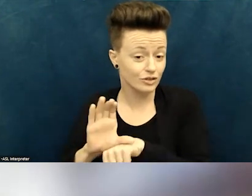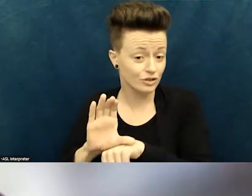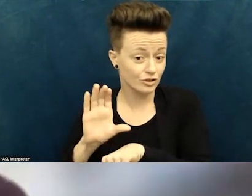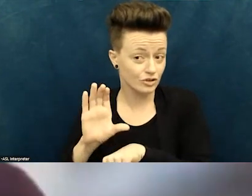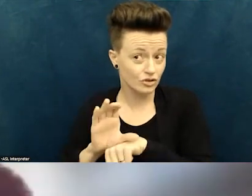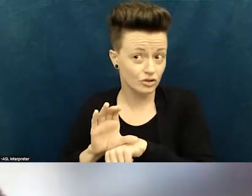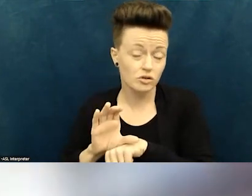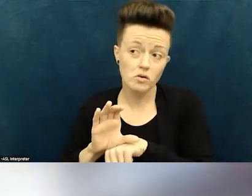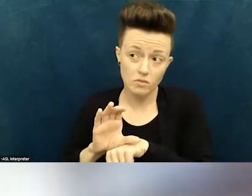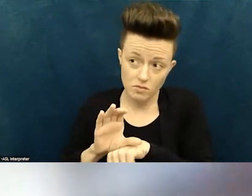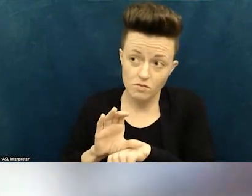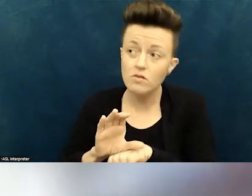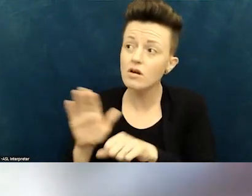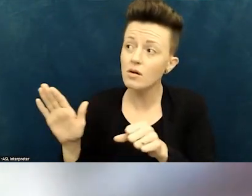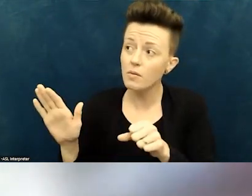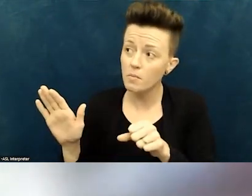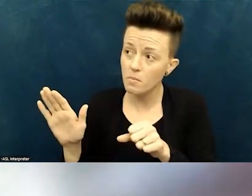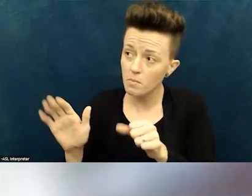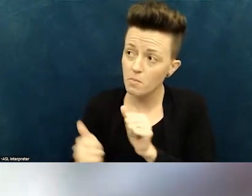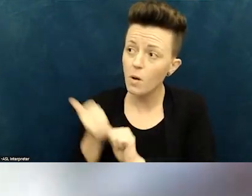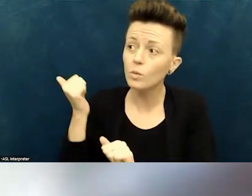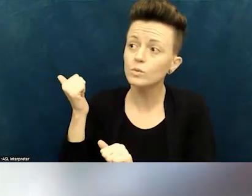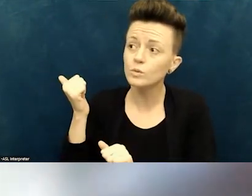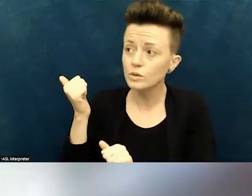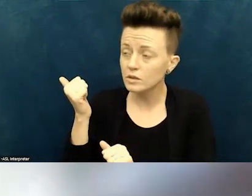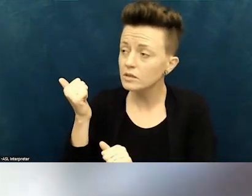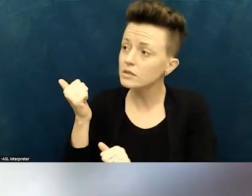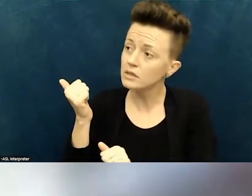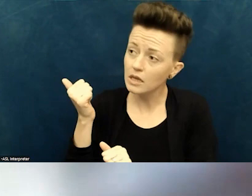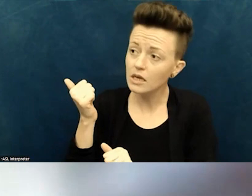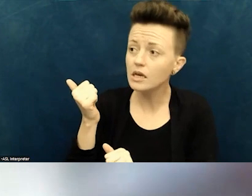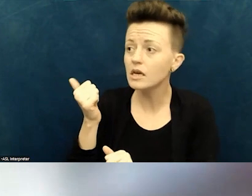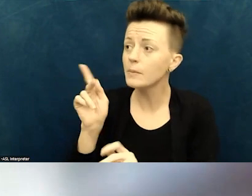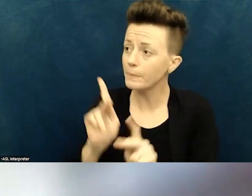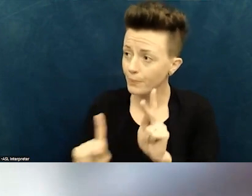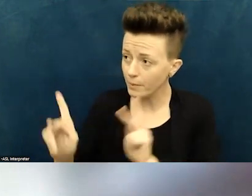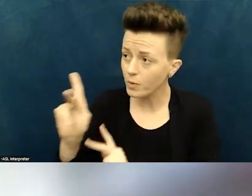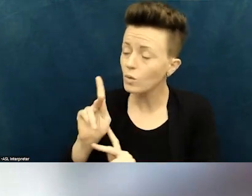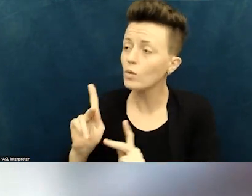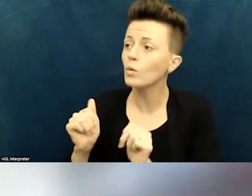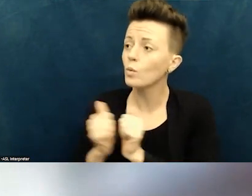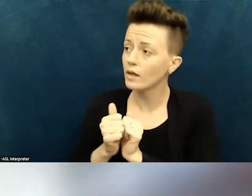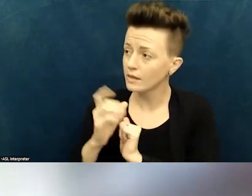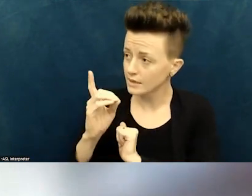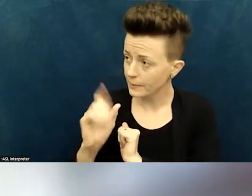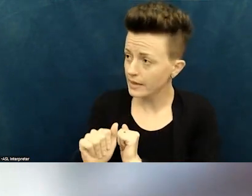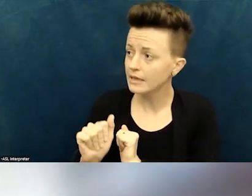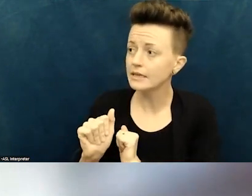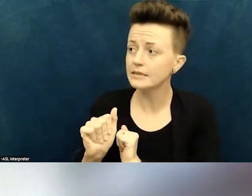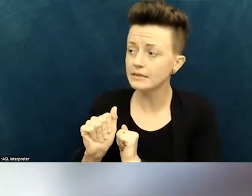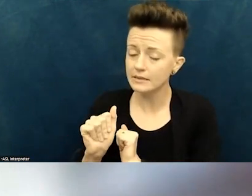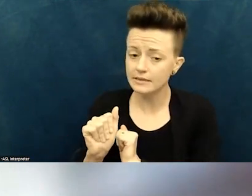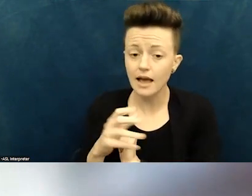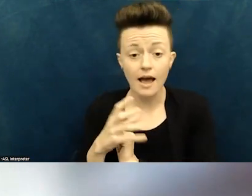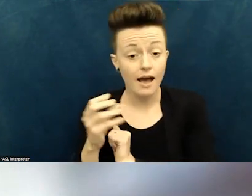predominantly a congregation of people with disabilities, and